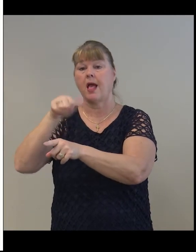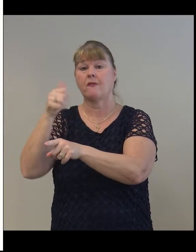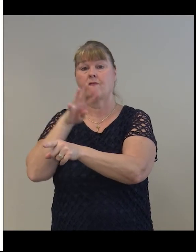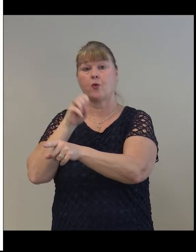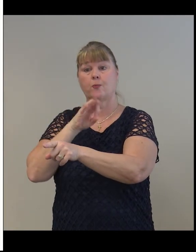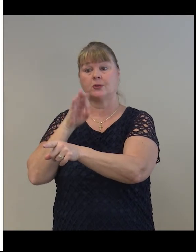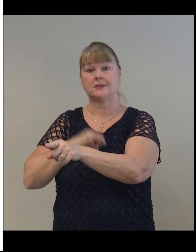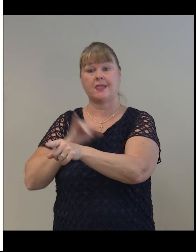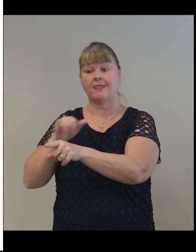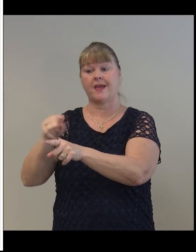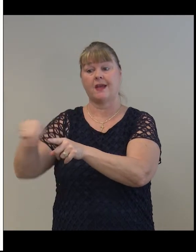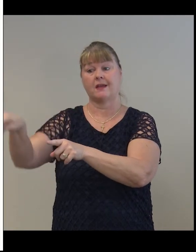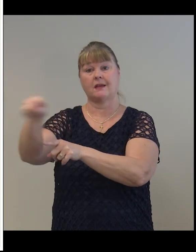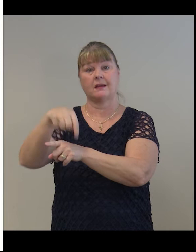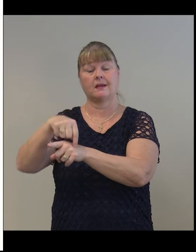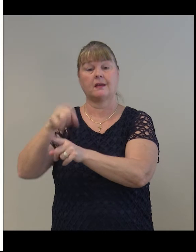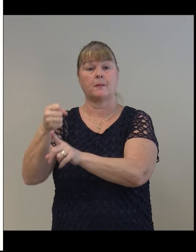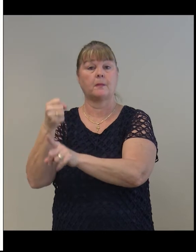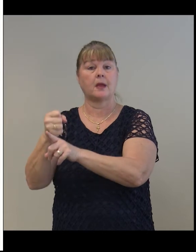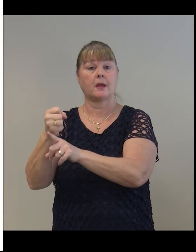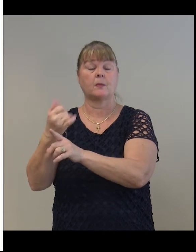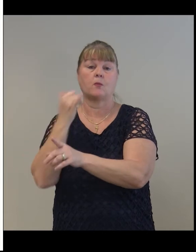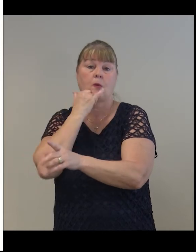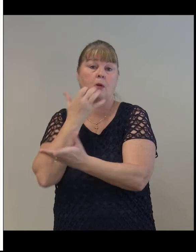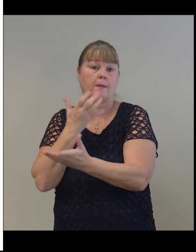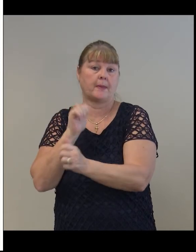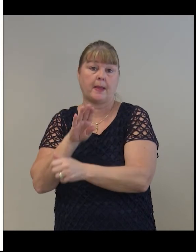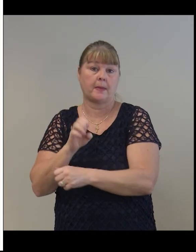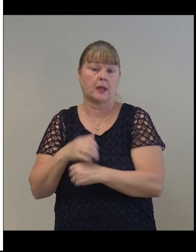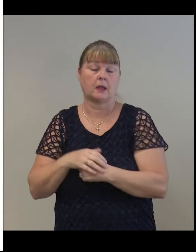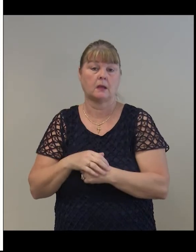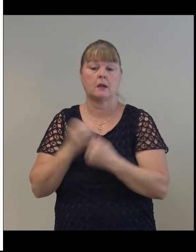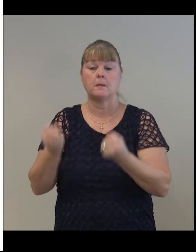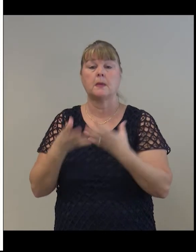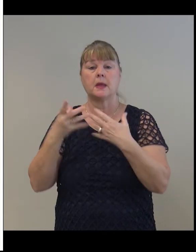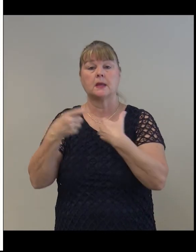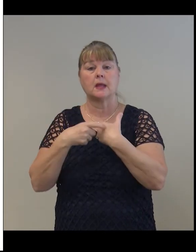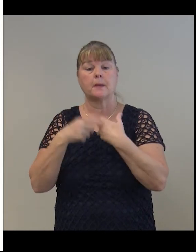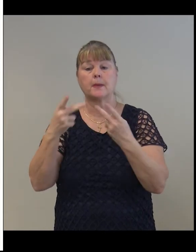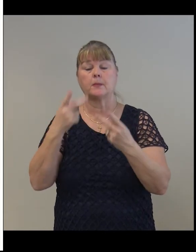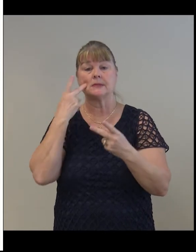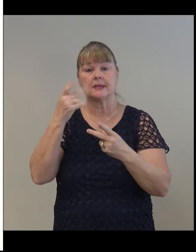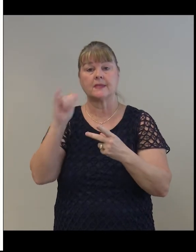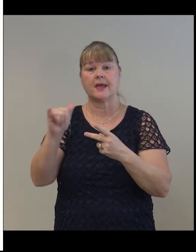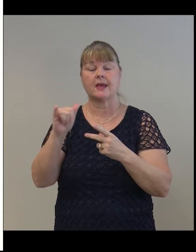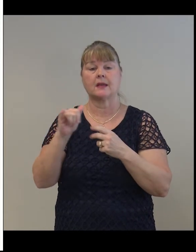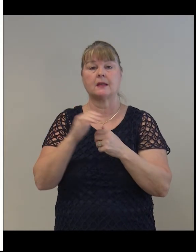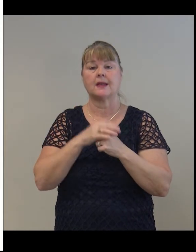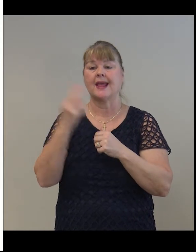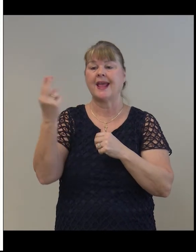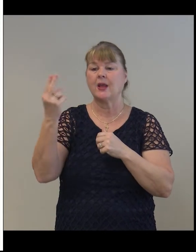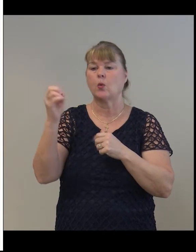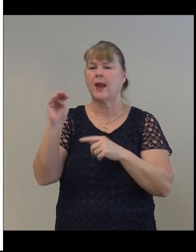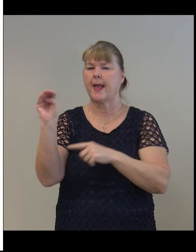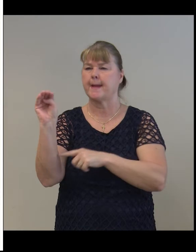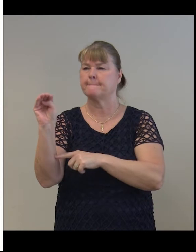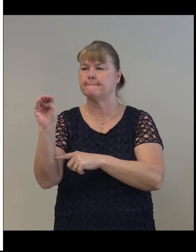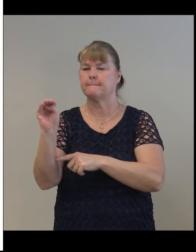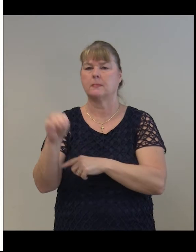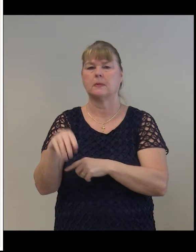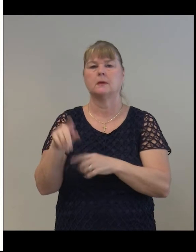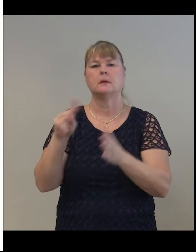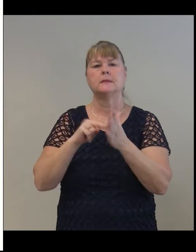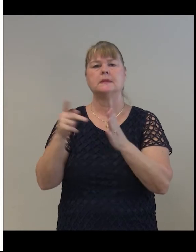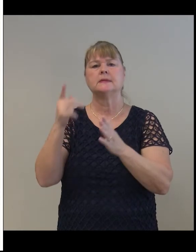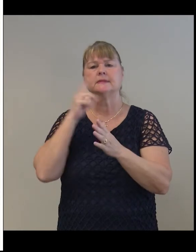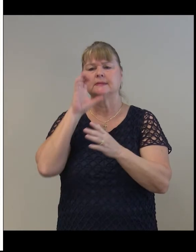time that cone could in fact be wrong. And a lot of times people see this H or M